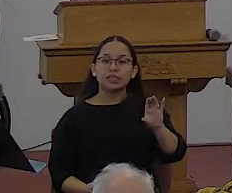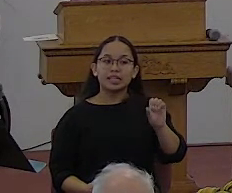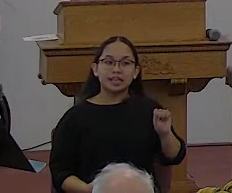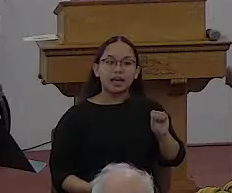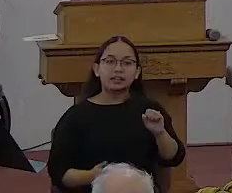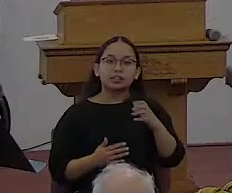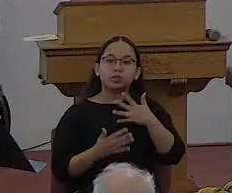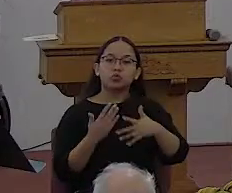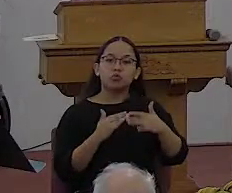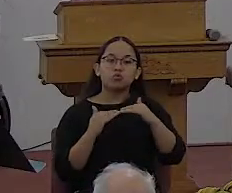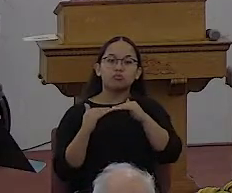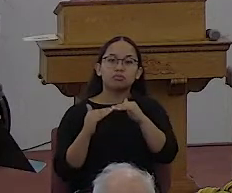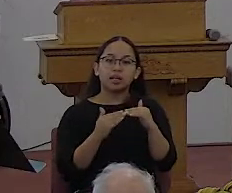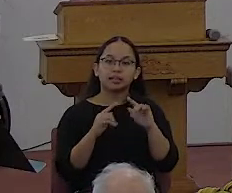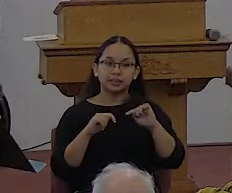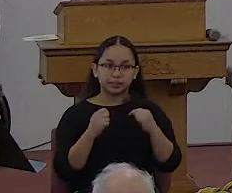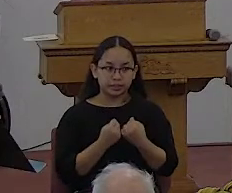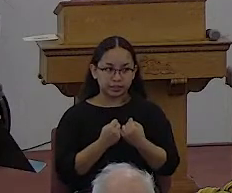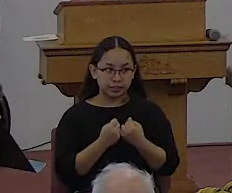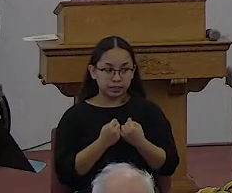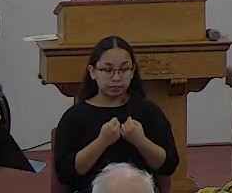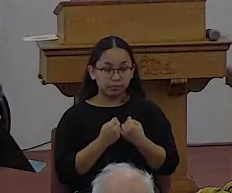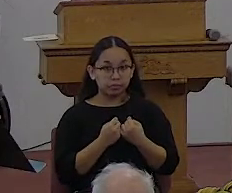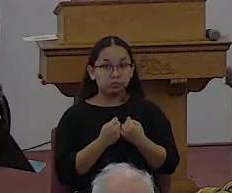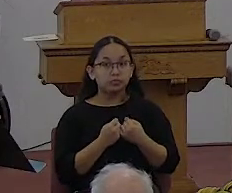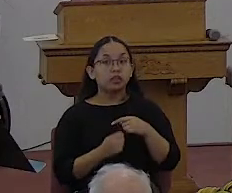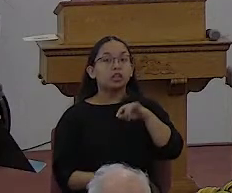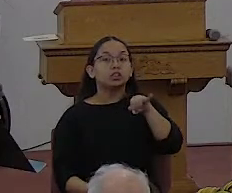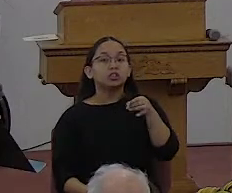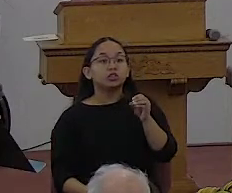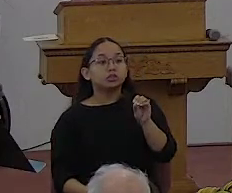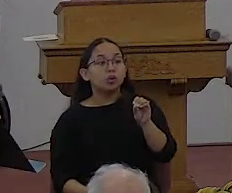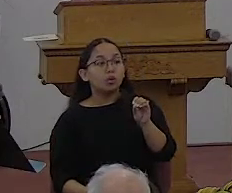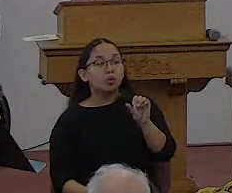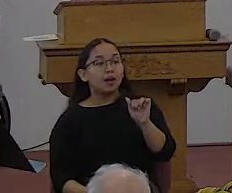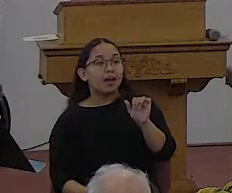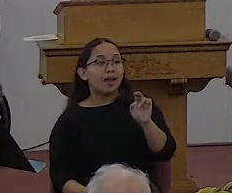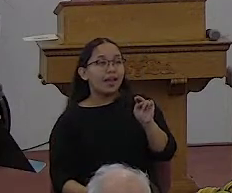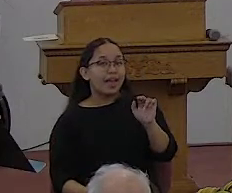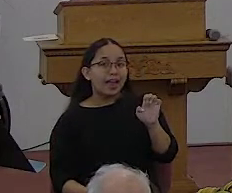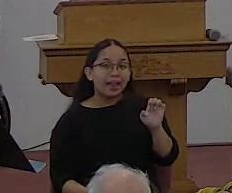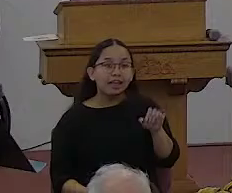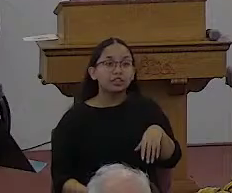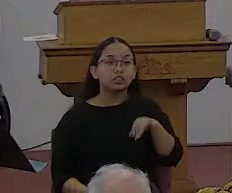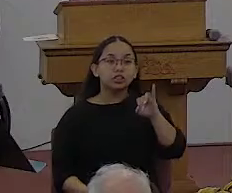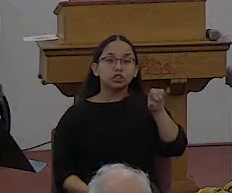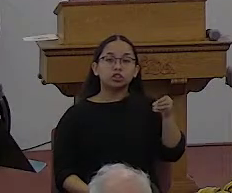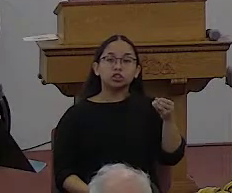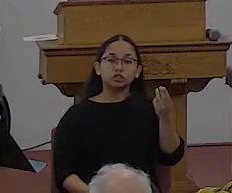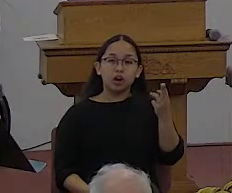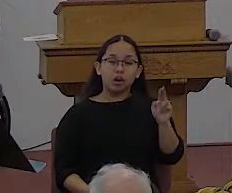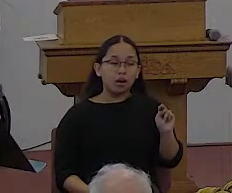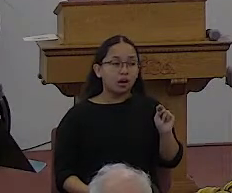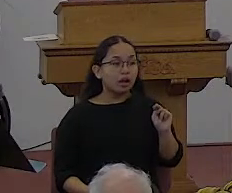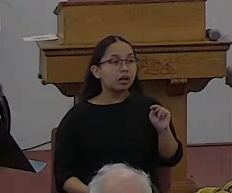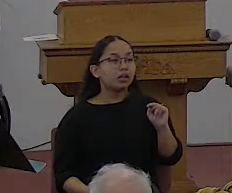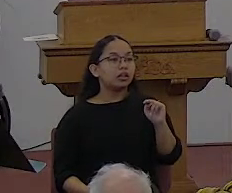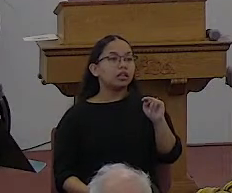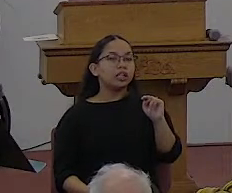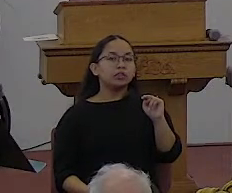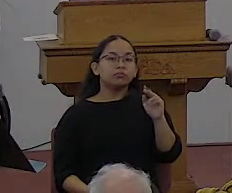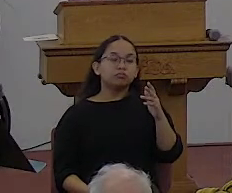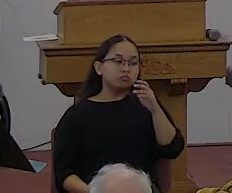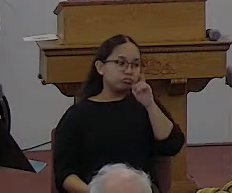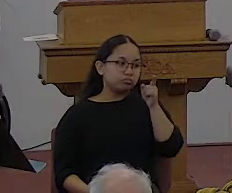in particular Joanne Ernie, Meryl McKean, and John Prodhowski, who put